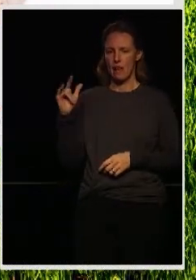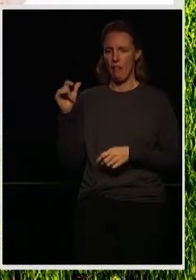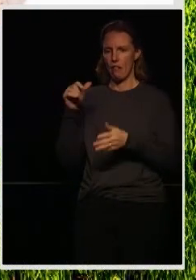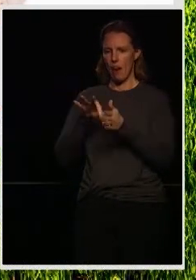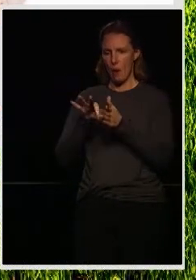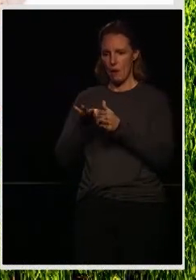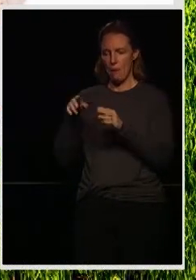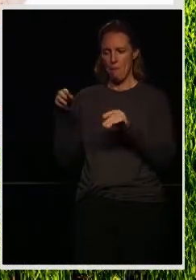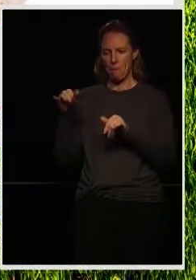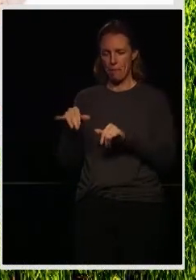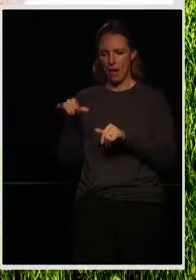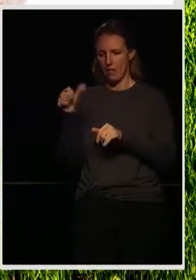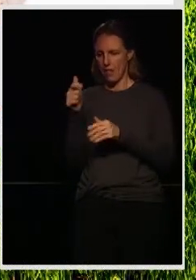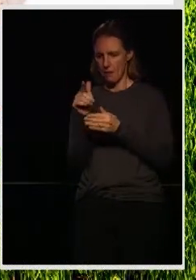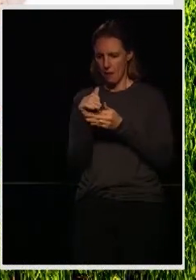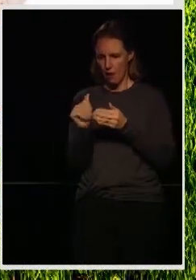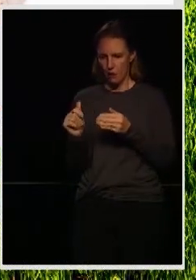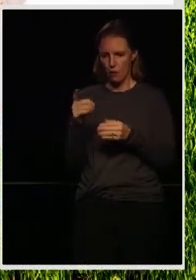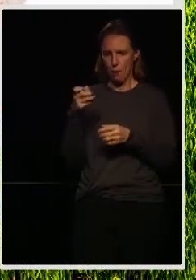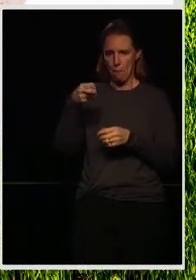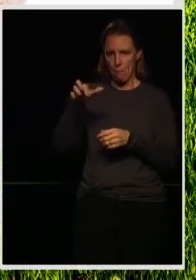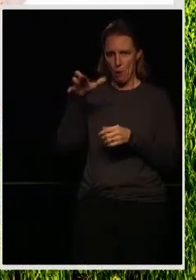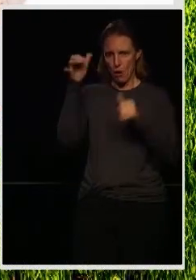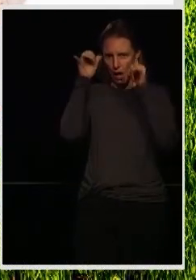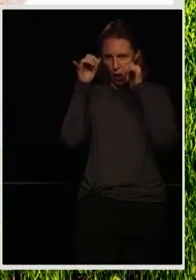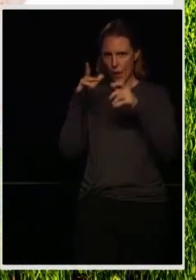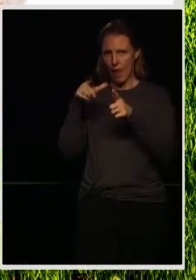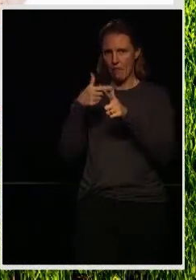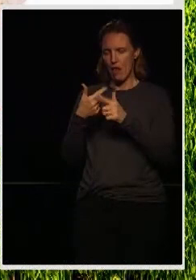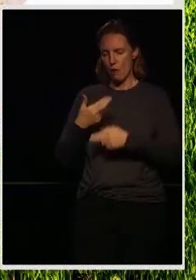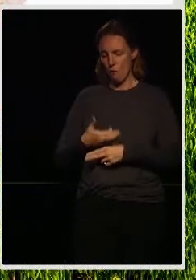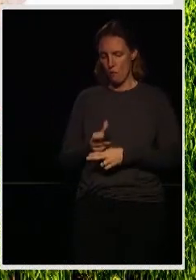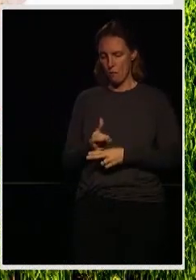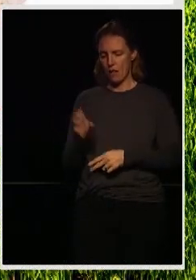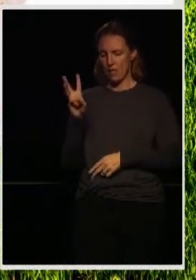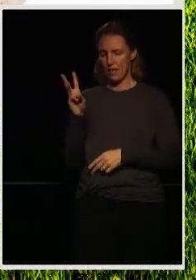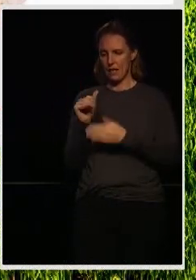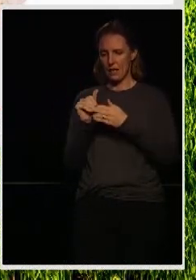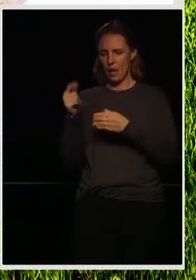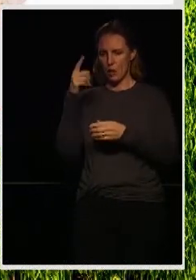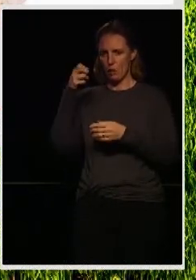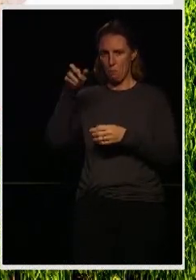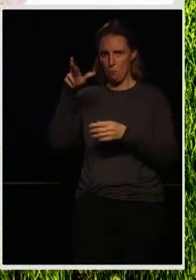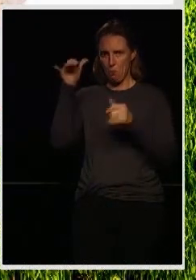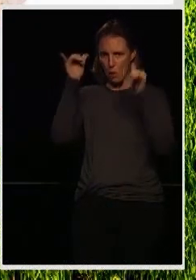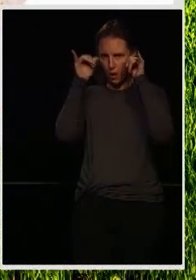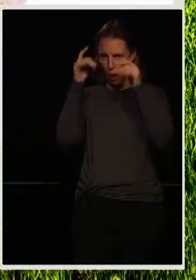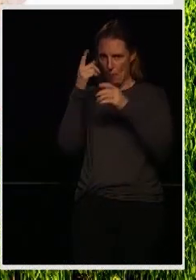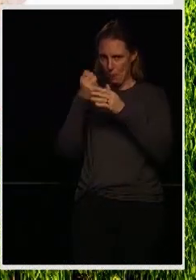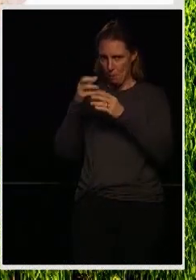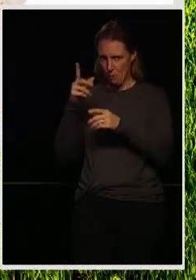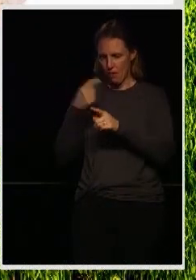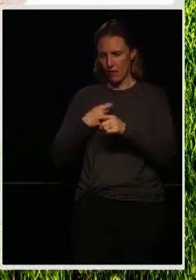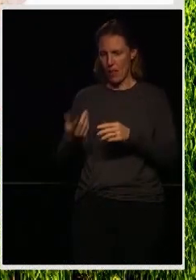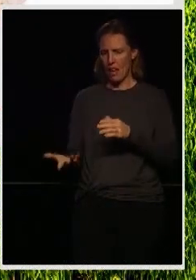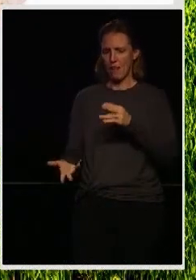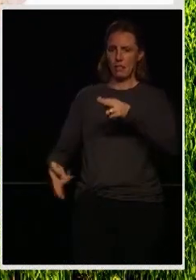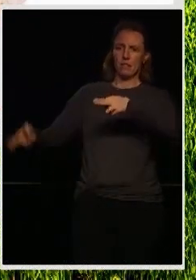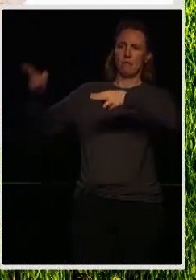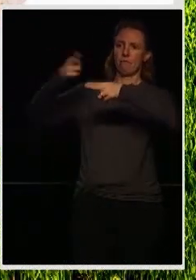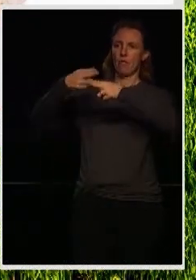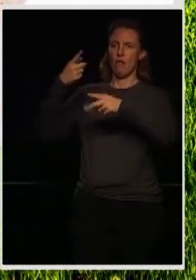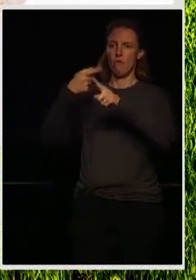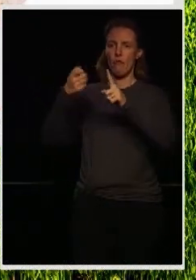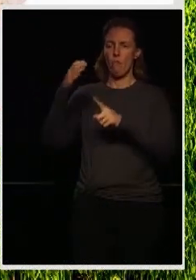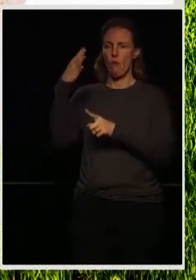at $10 per cow per month, and reproduction monitoring at $6 per cow per month, we have a margin increase from